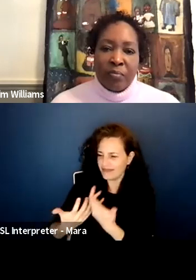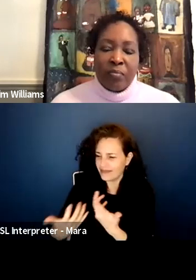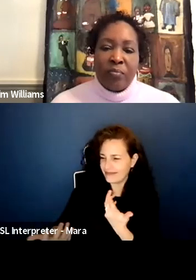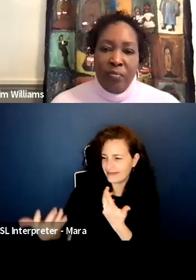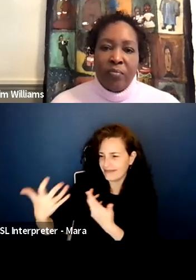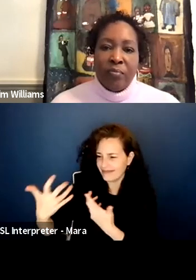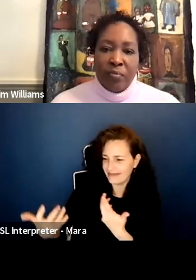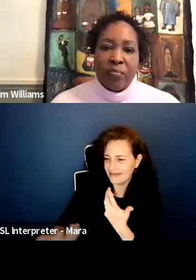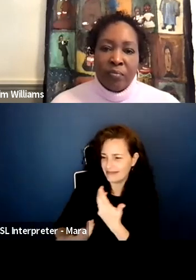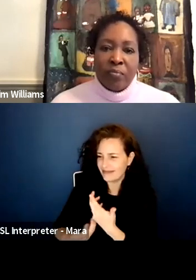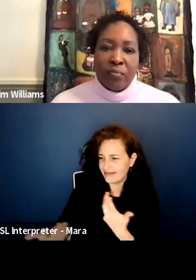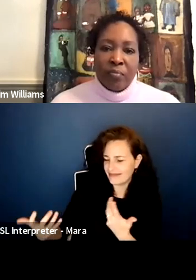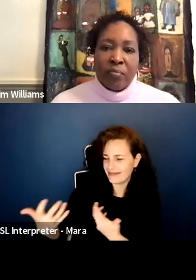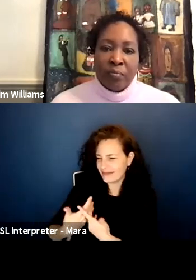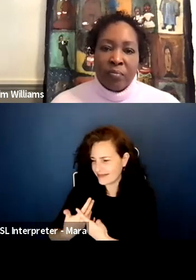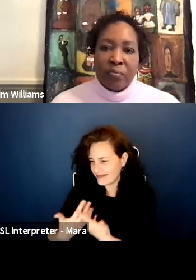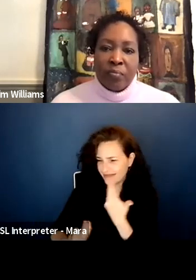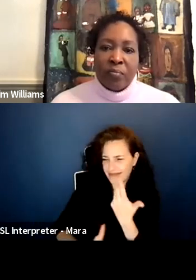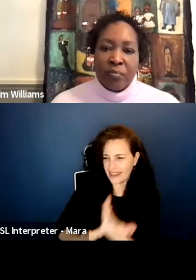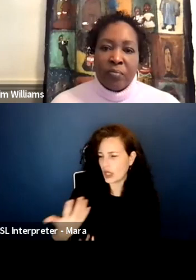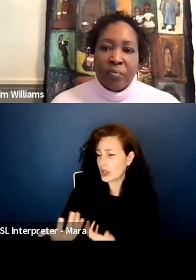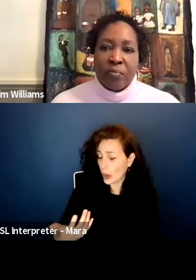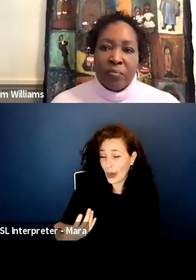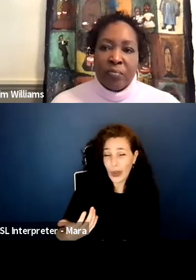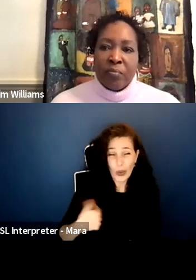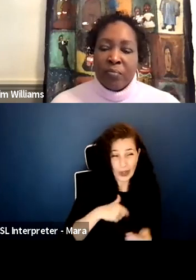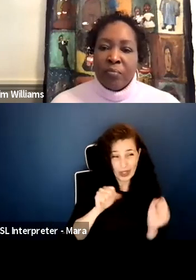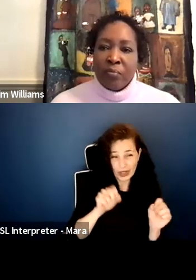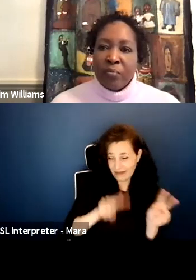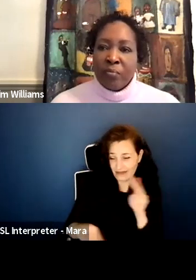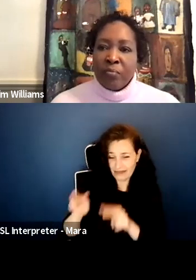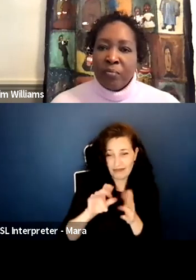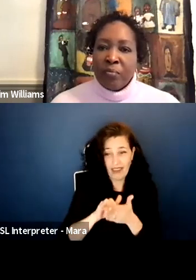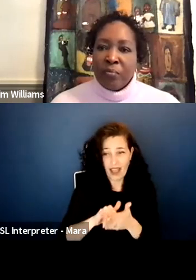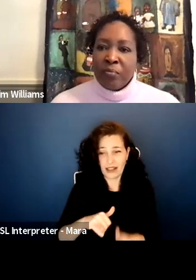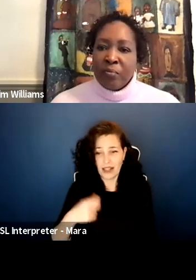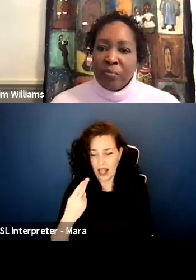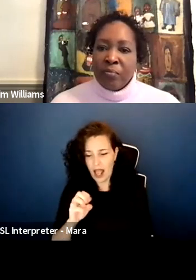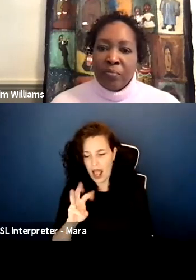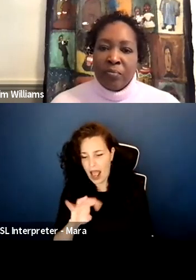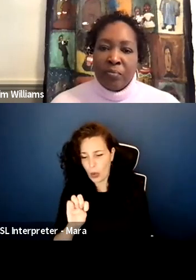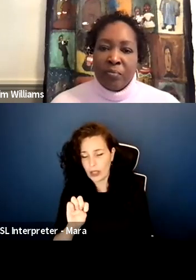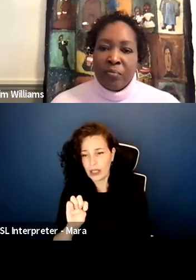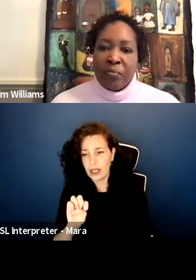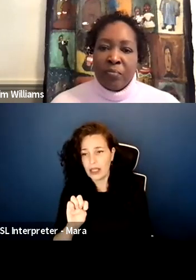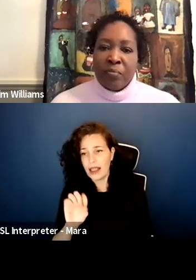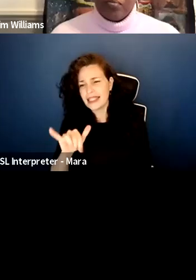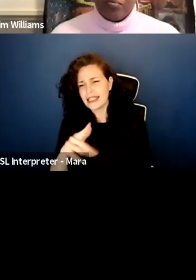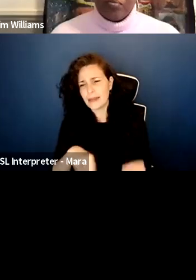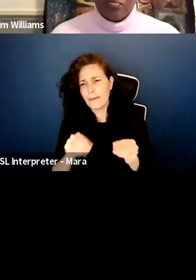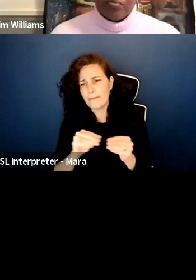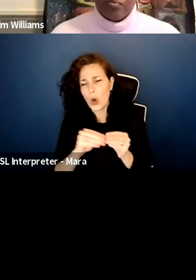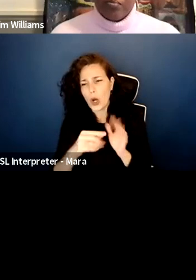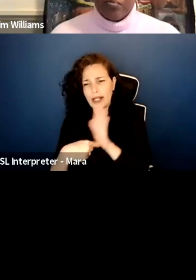it if they don't connect. Yeah, may I jump in, Monika? Yes, of course, my God. sometimes this is more of an example of what